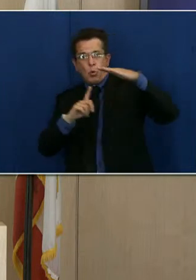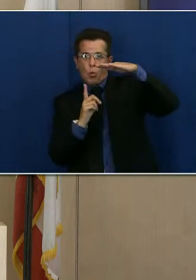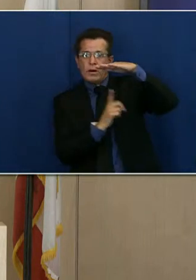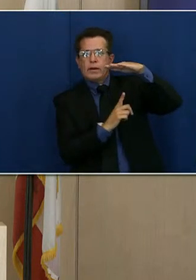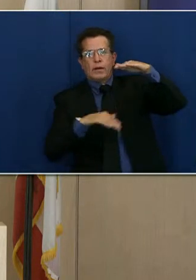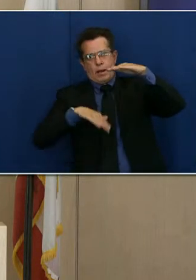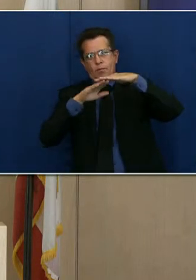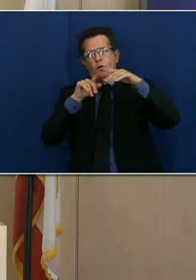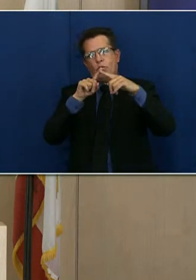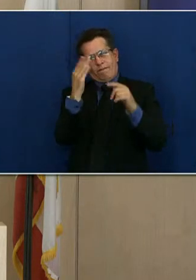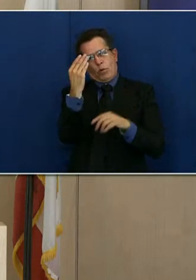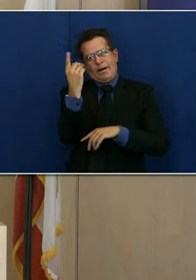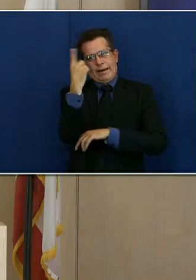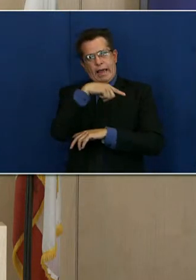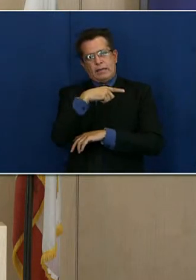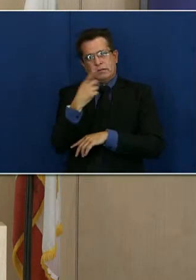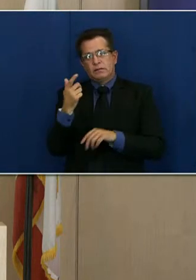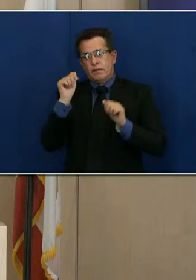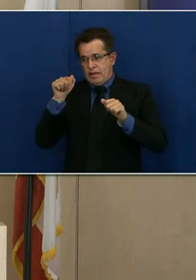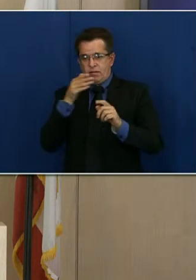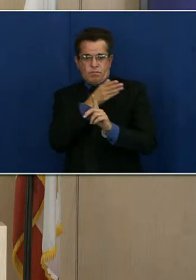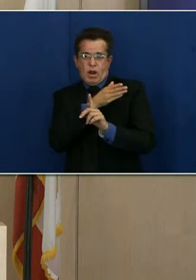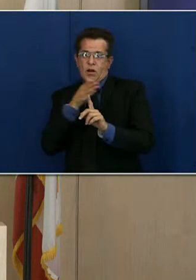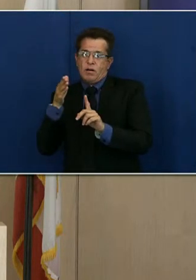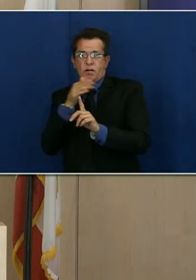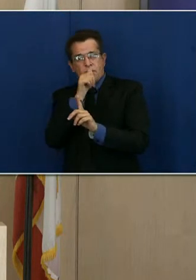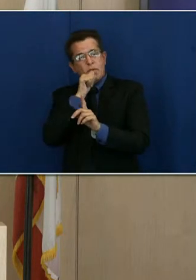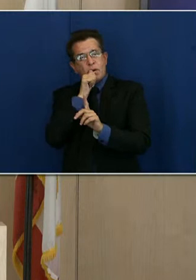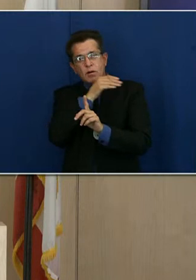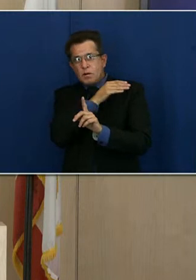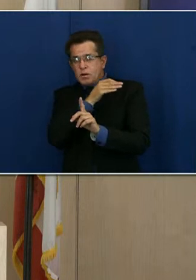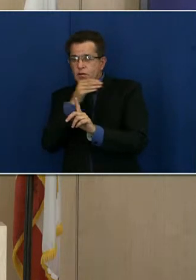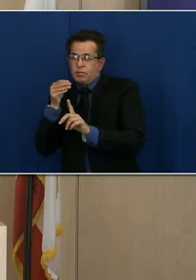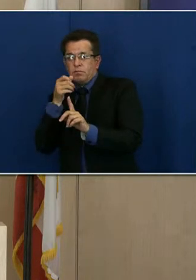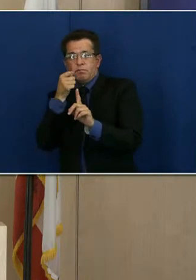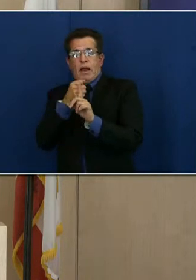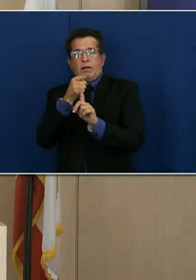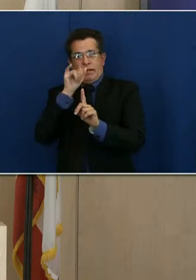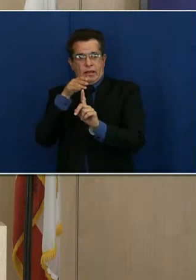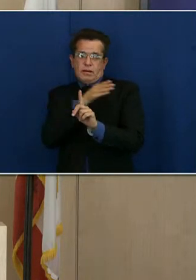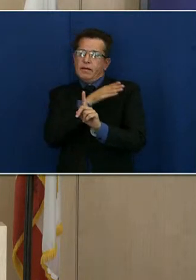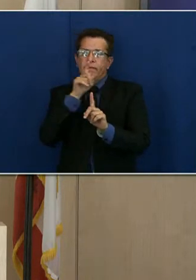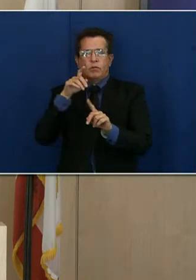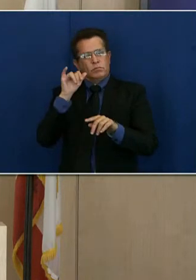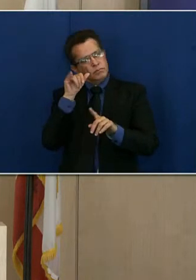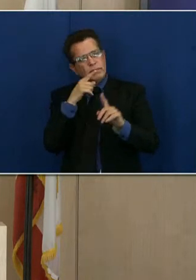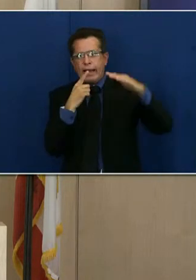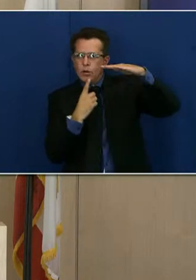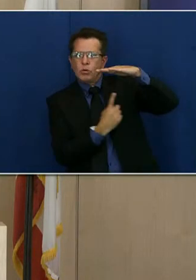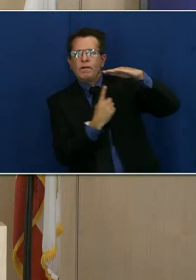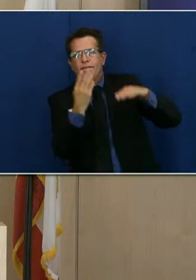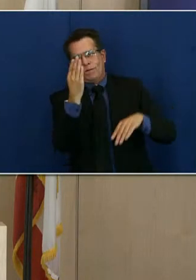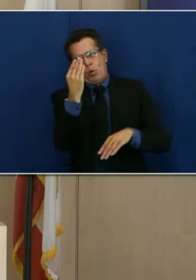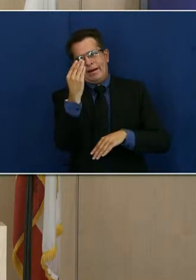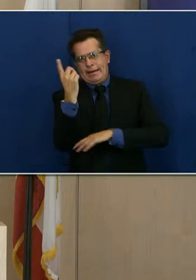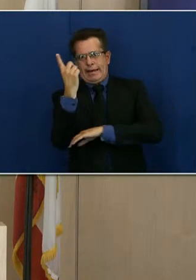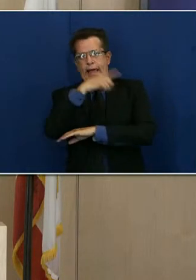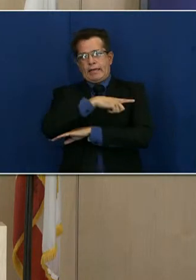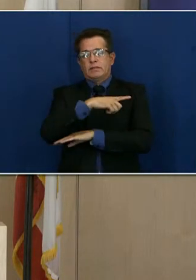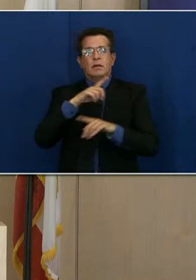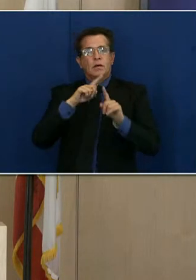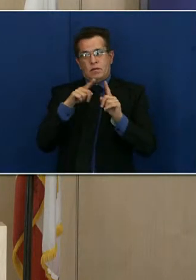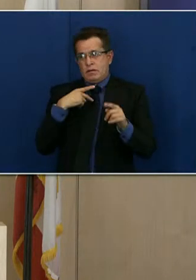days because the incubation period can be that long. But we really are seeing most